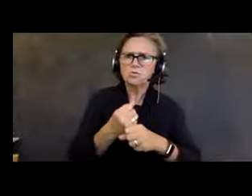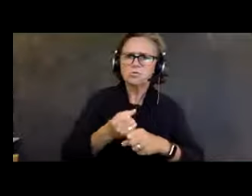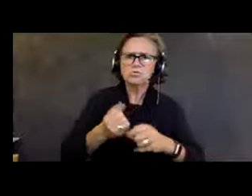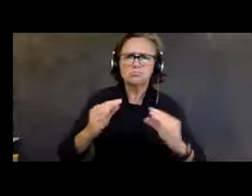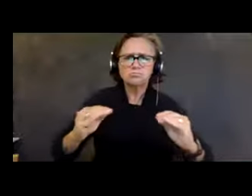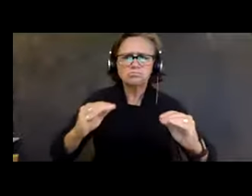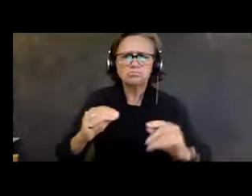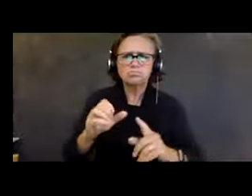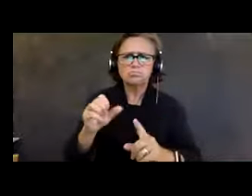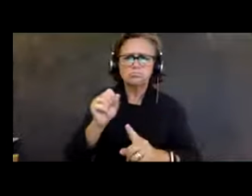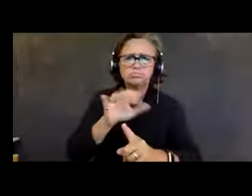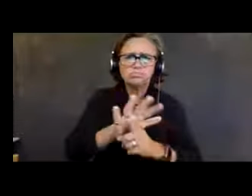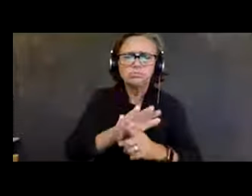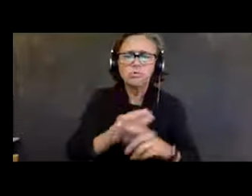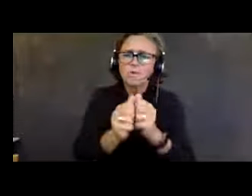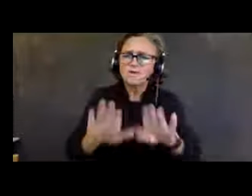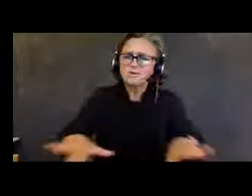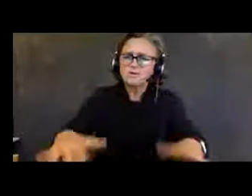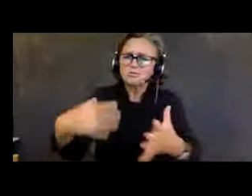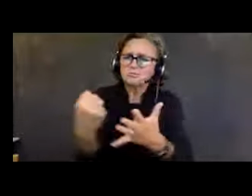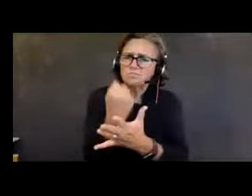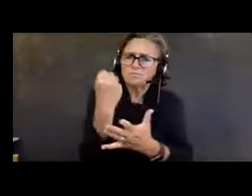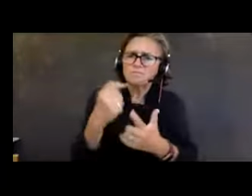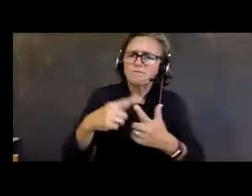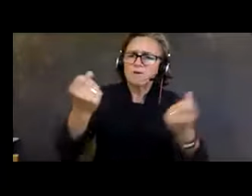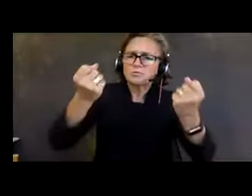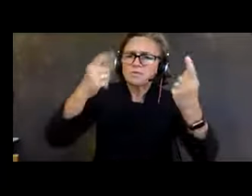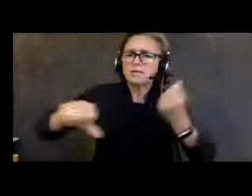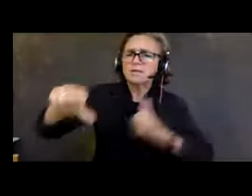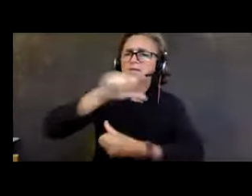cultural differences, and improving cultural understanding.